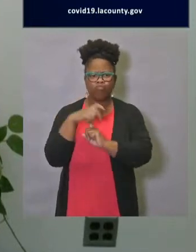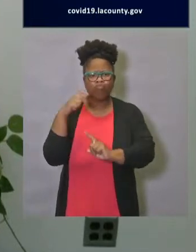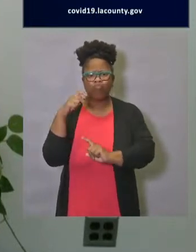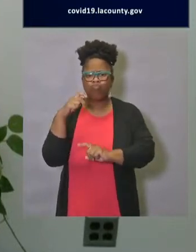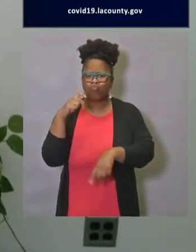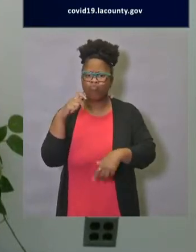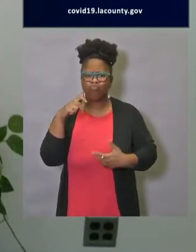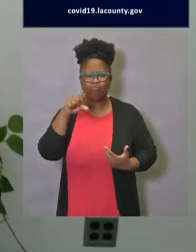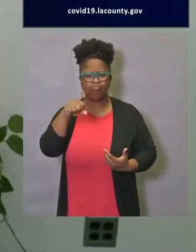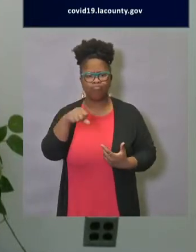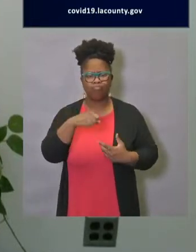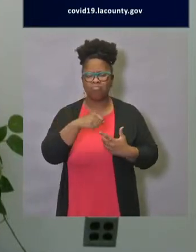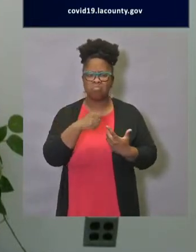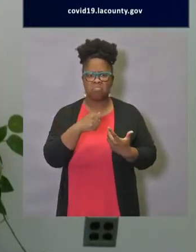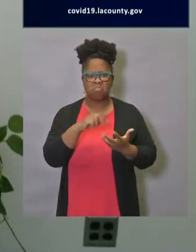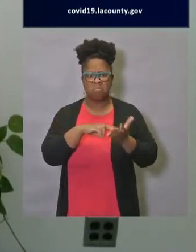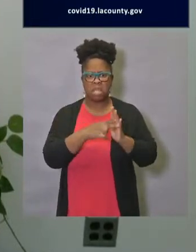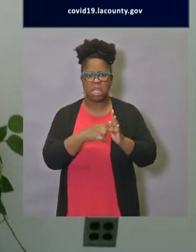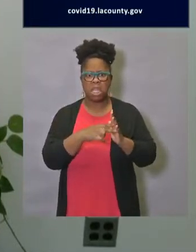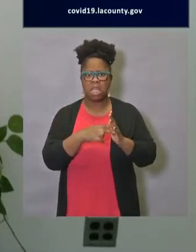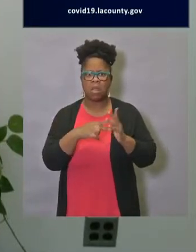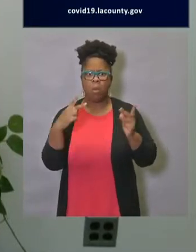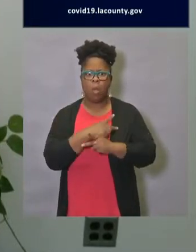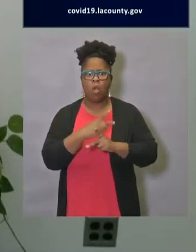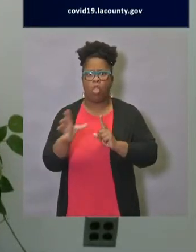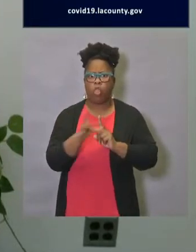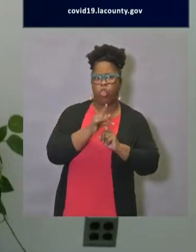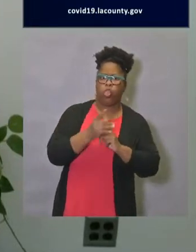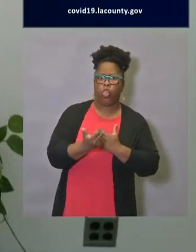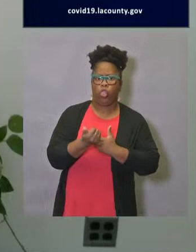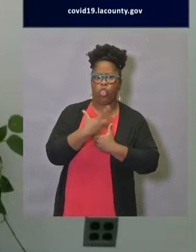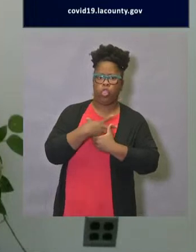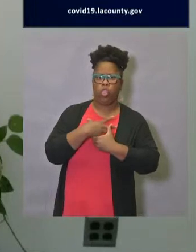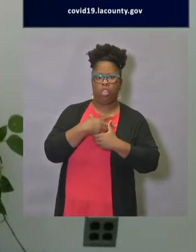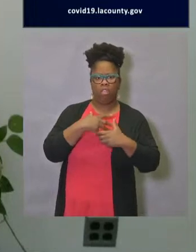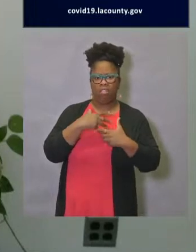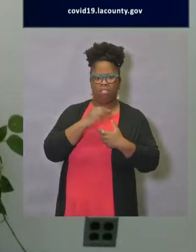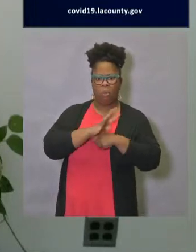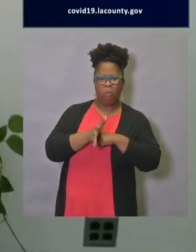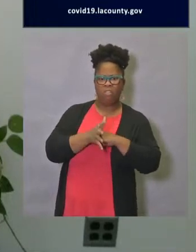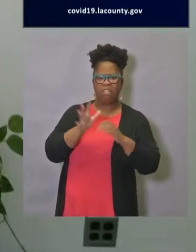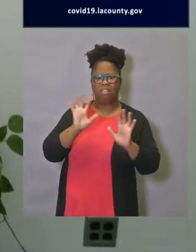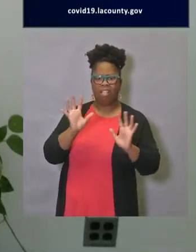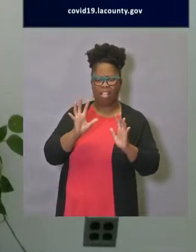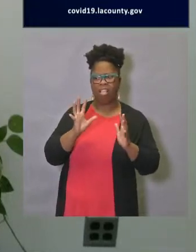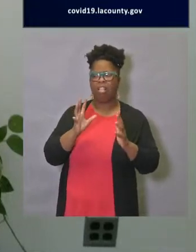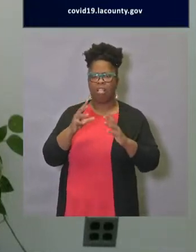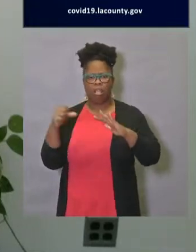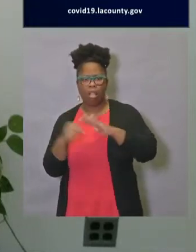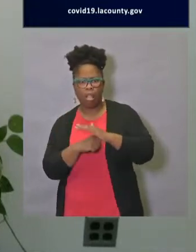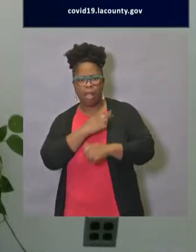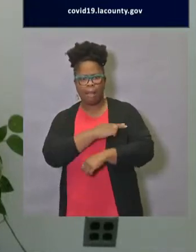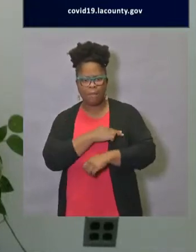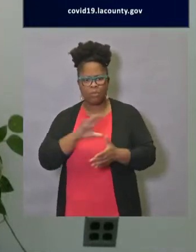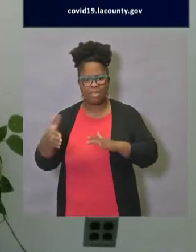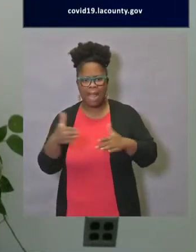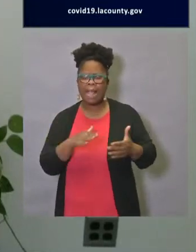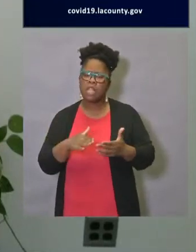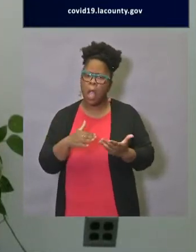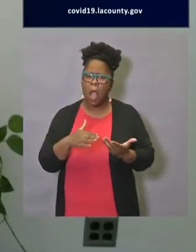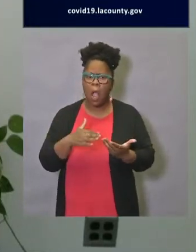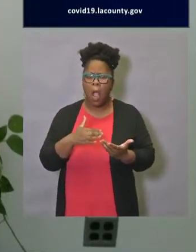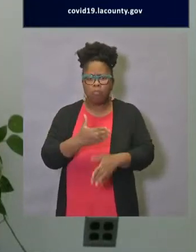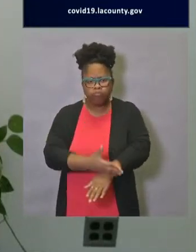preventing serious illness, hospitalizations, and deaths. We still need to learn a little bit more about what they're doing in terms